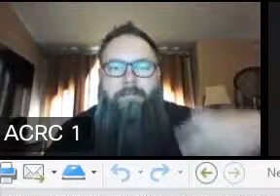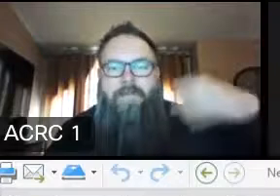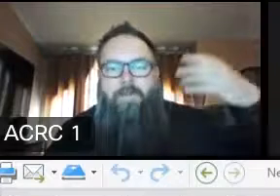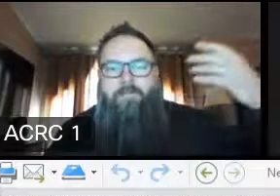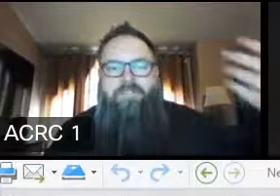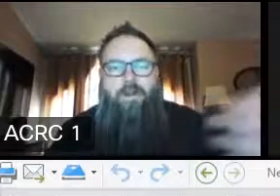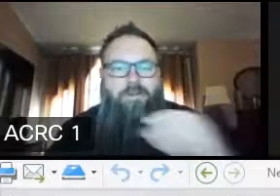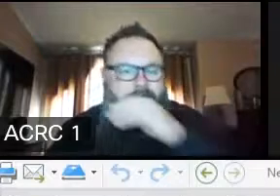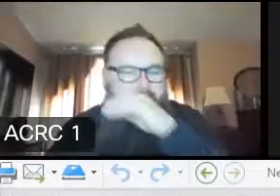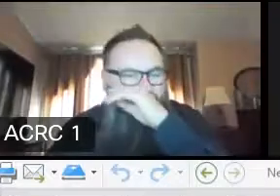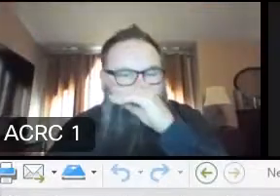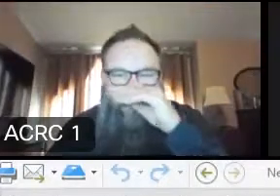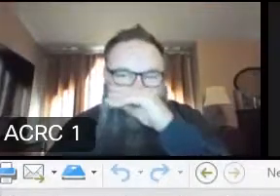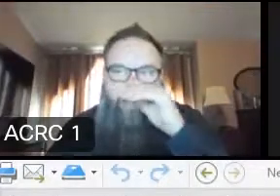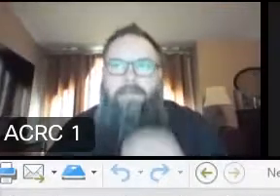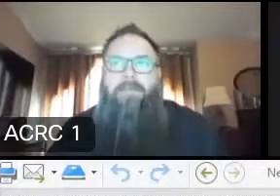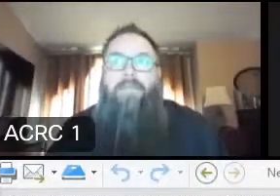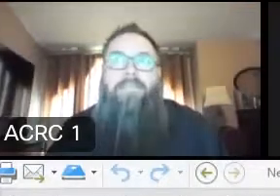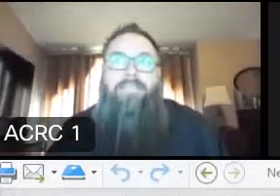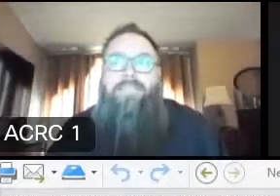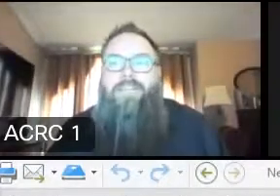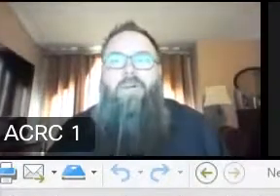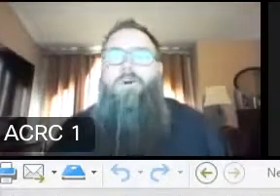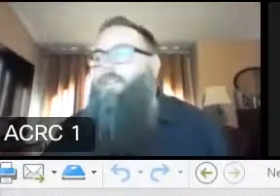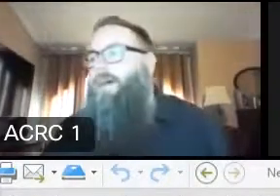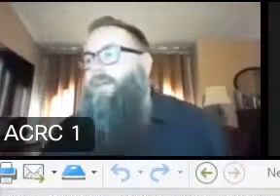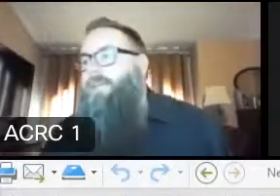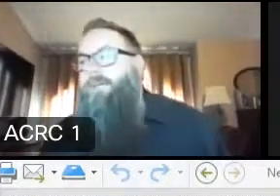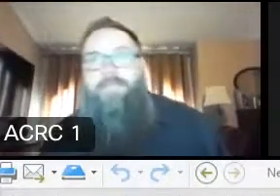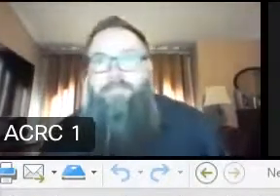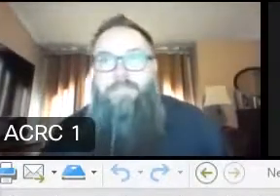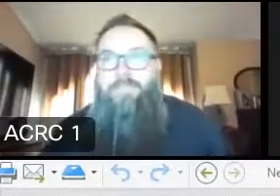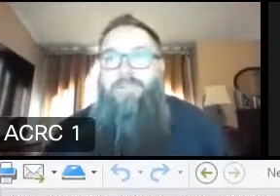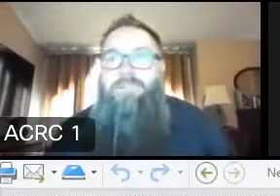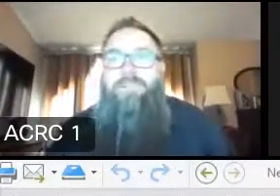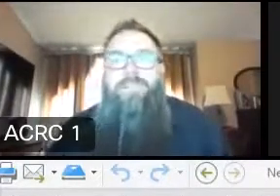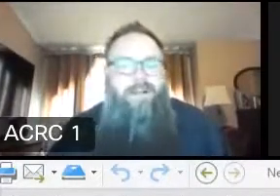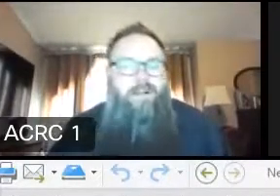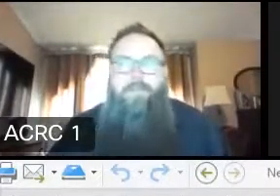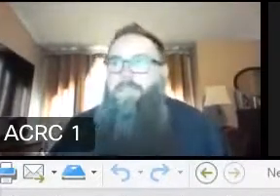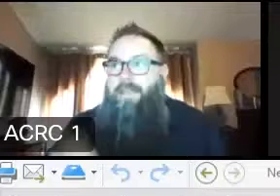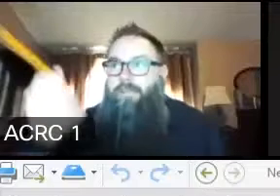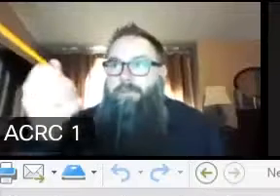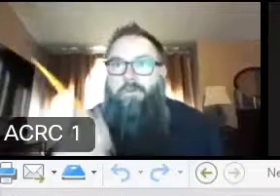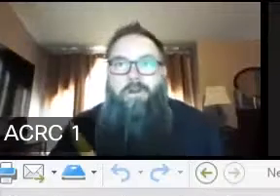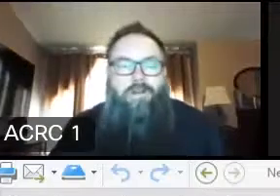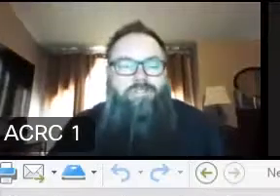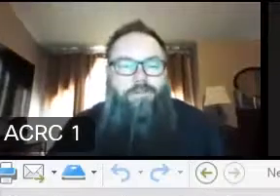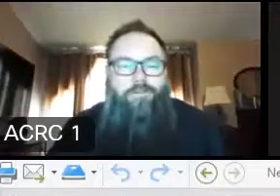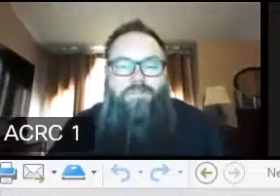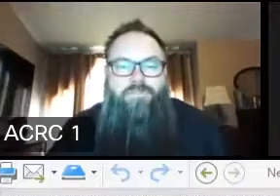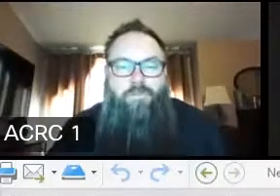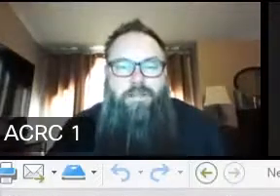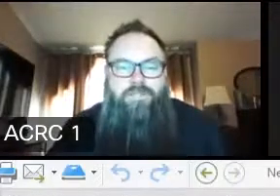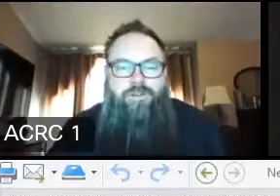trainings that we provide to our staff. But again, because this is going to go online on September 1st, and then a little bit more on